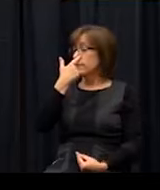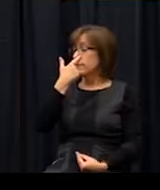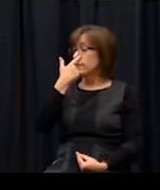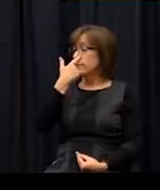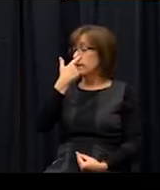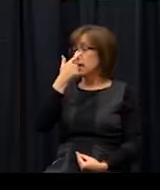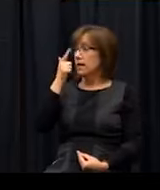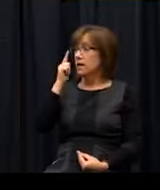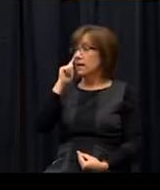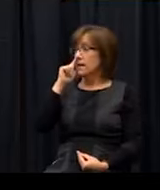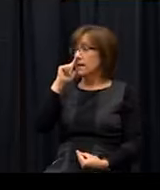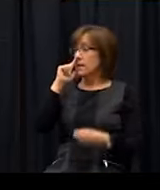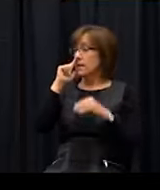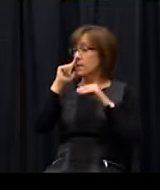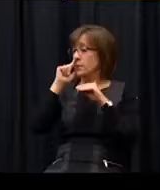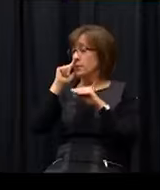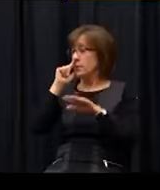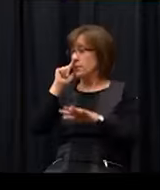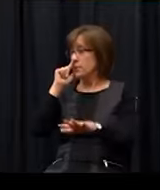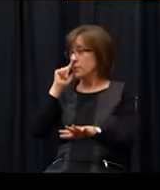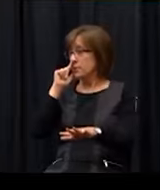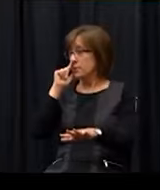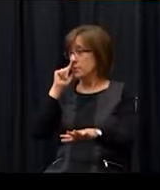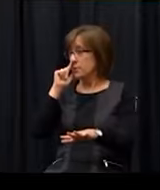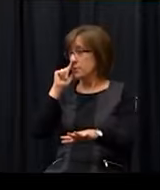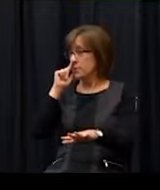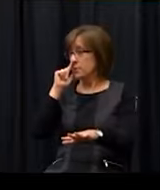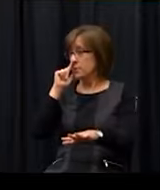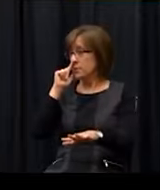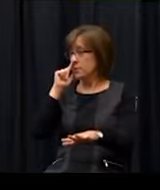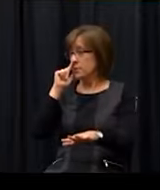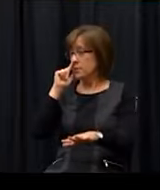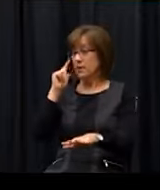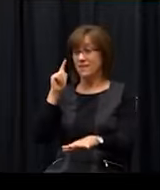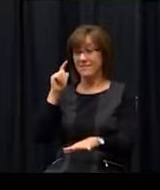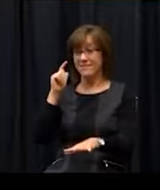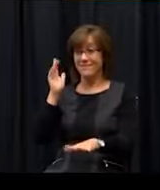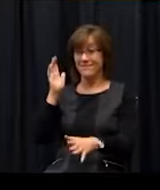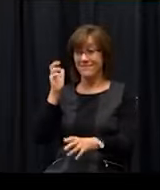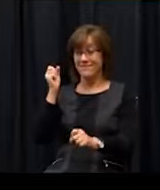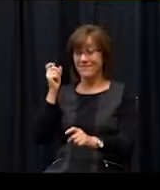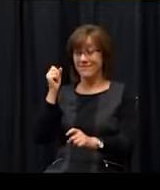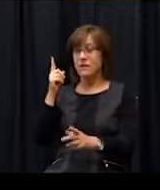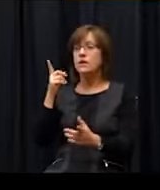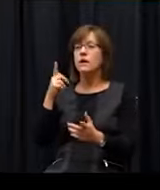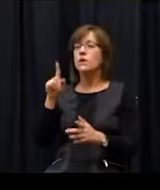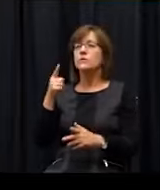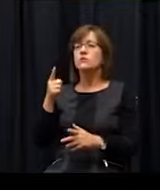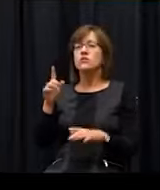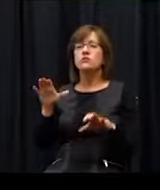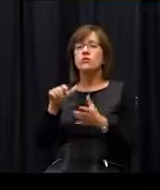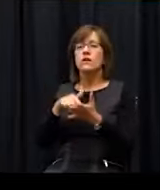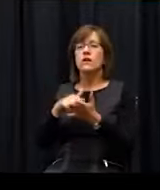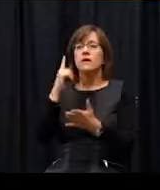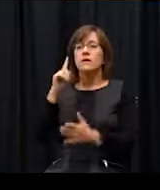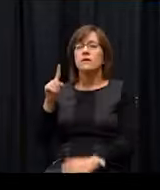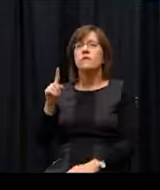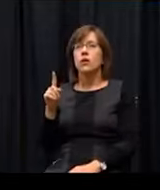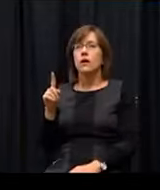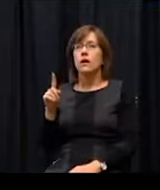then you exhale, covering your right nostril. Does that make sense? So we're just going to do this